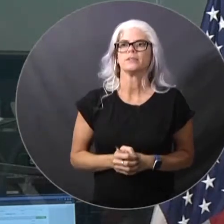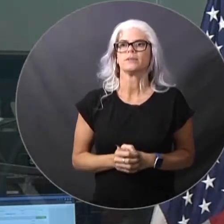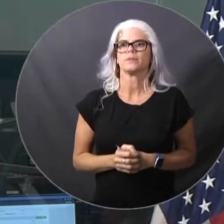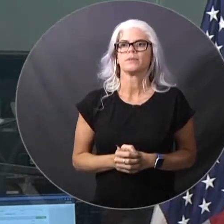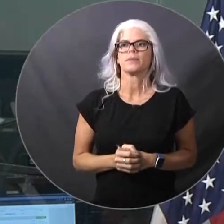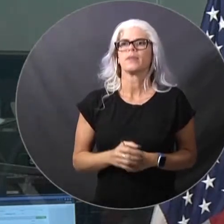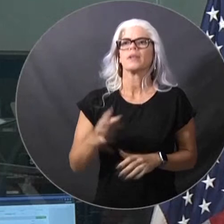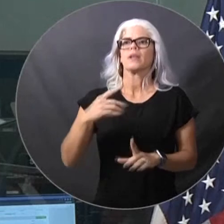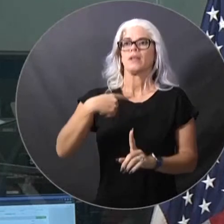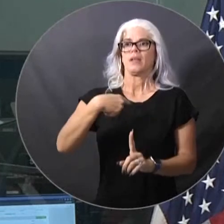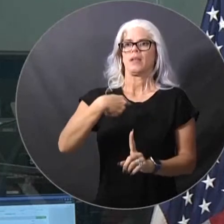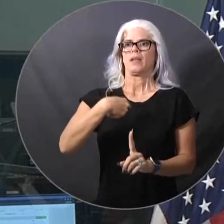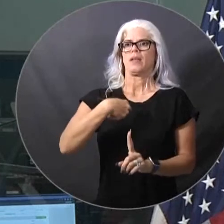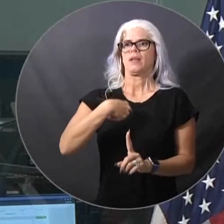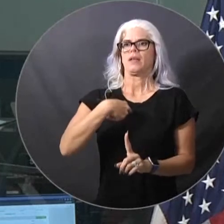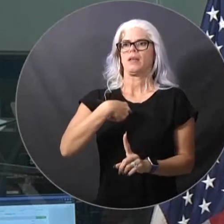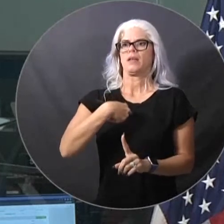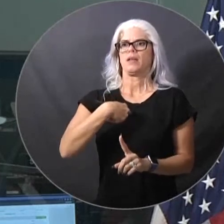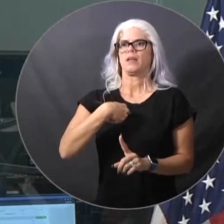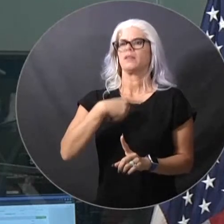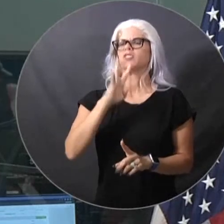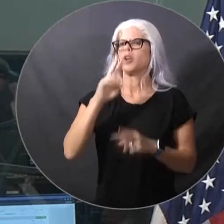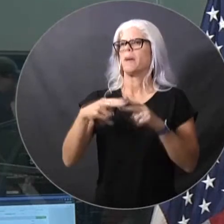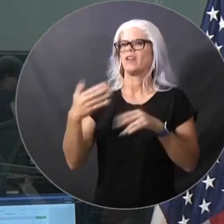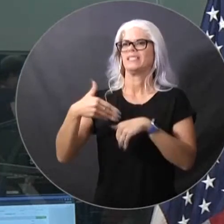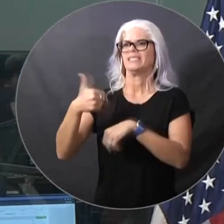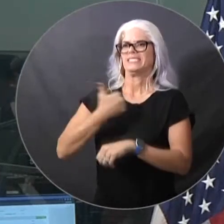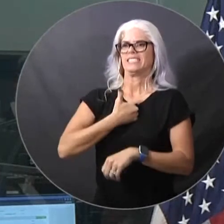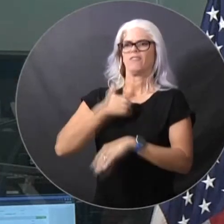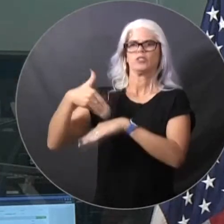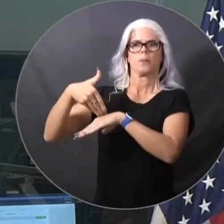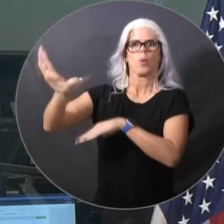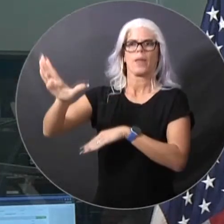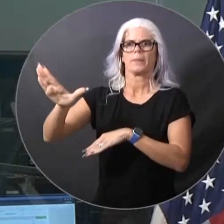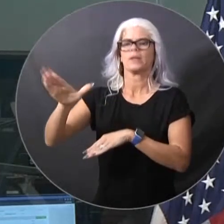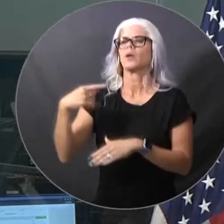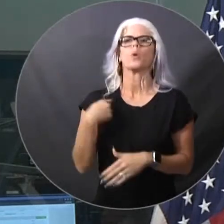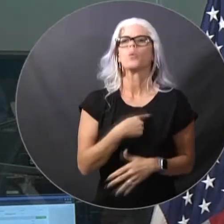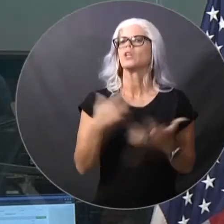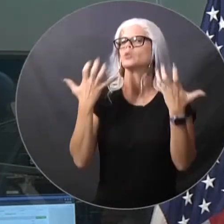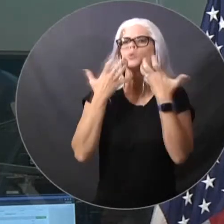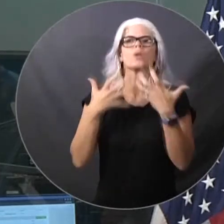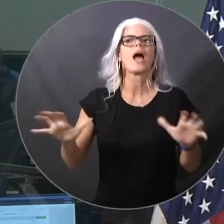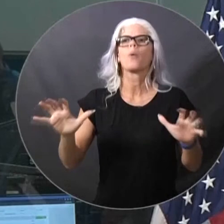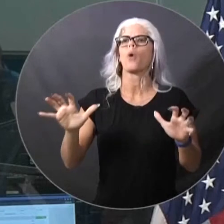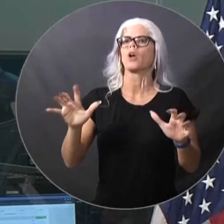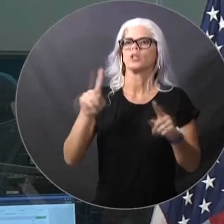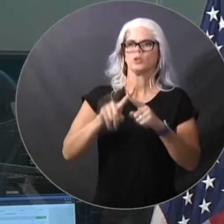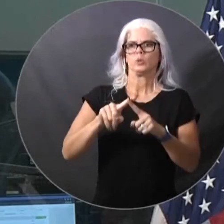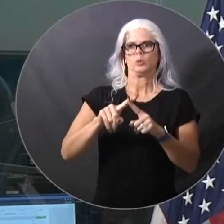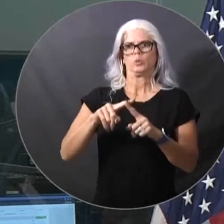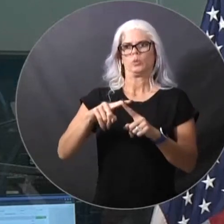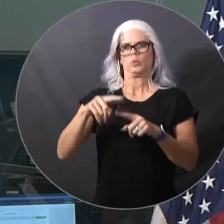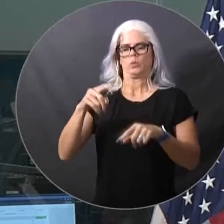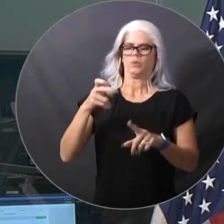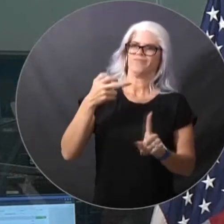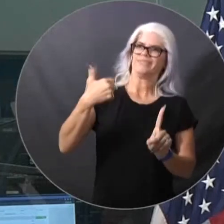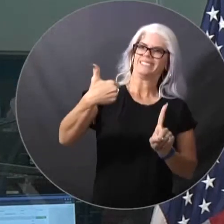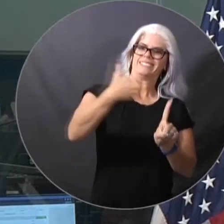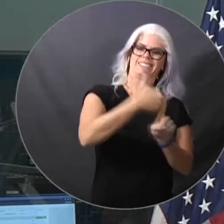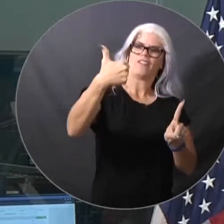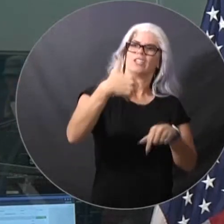self-deployments. We do not want individuals self-deploying out on their own. That is very, very